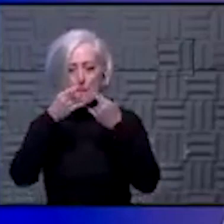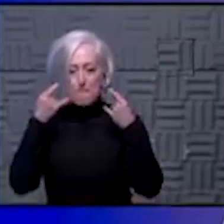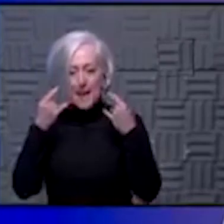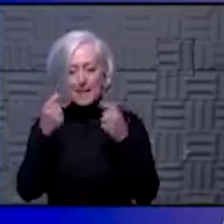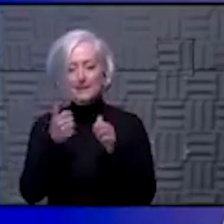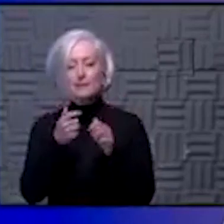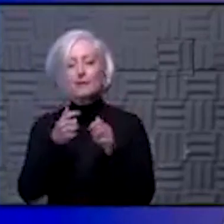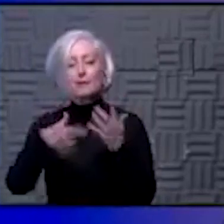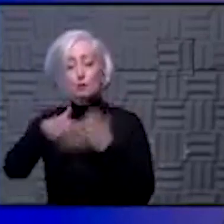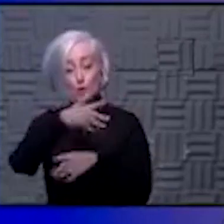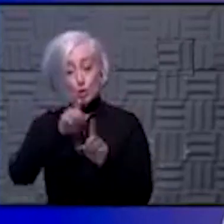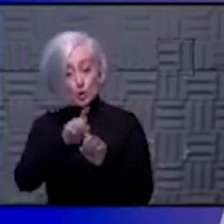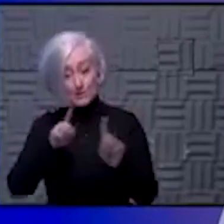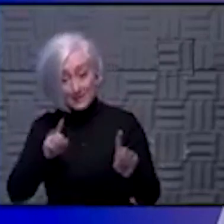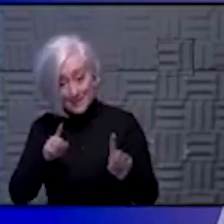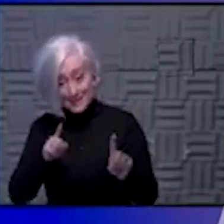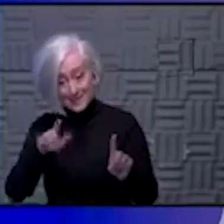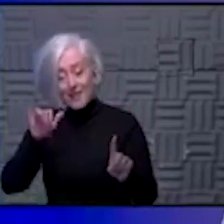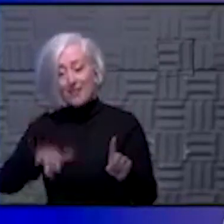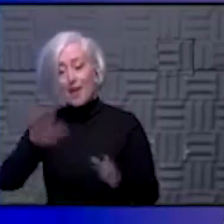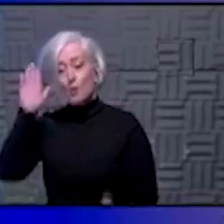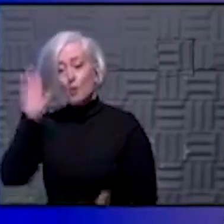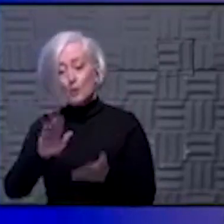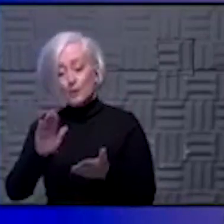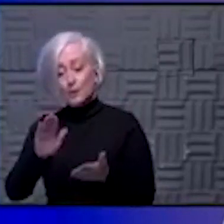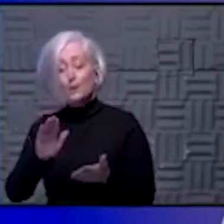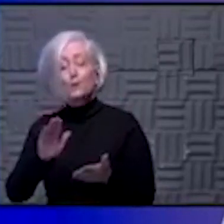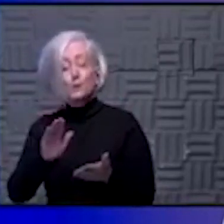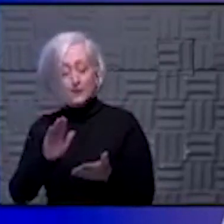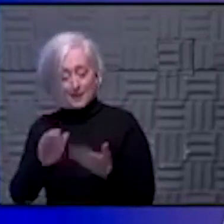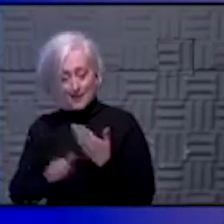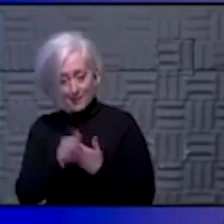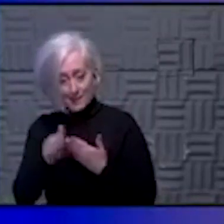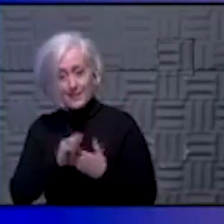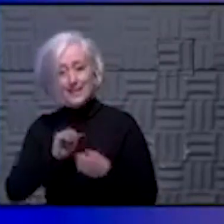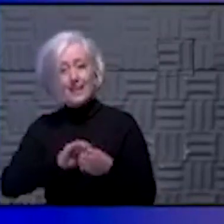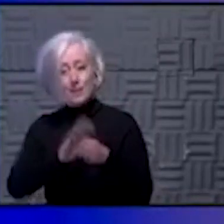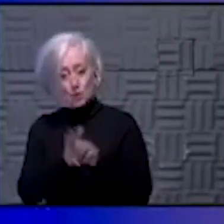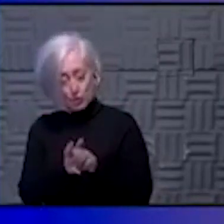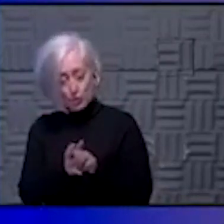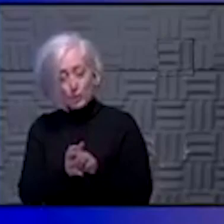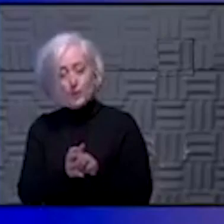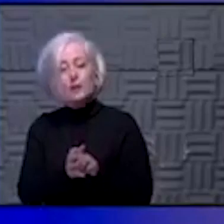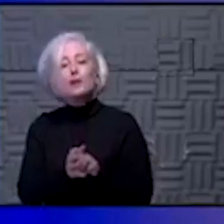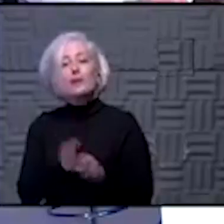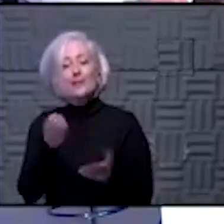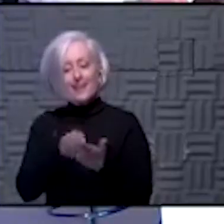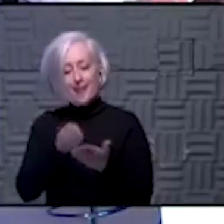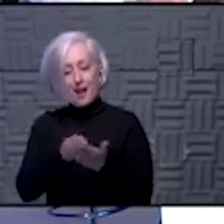will help decrease the cases. That will help keep our economy running, and people will continue to be safe.